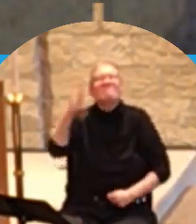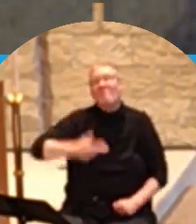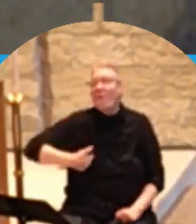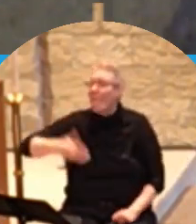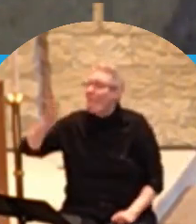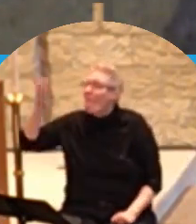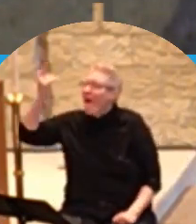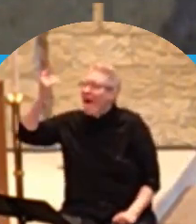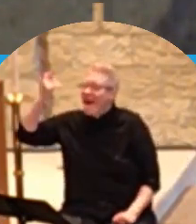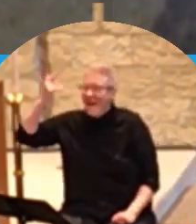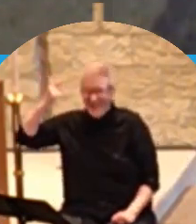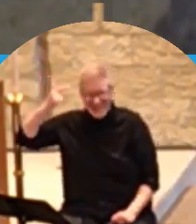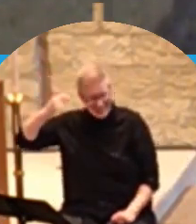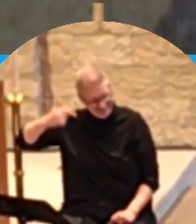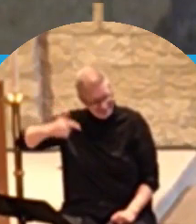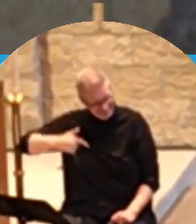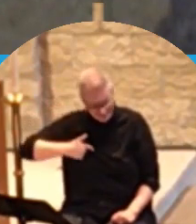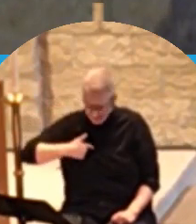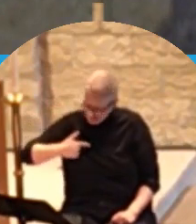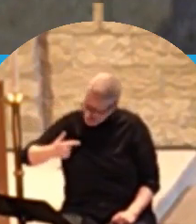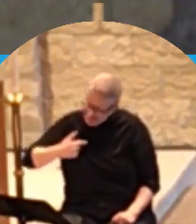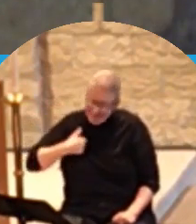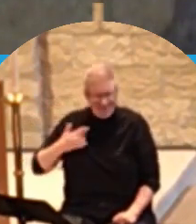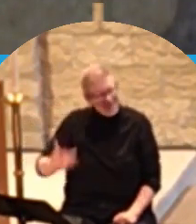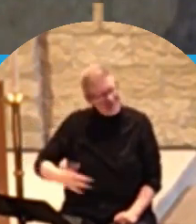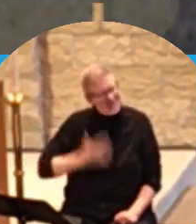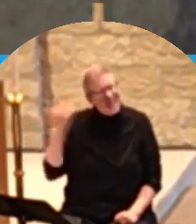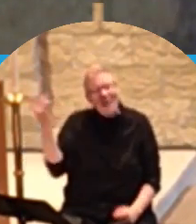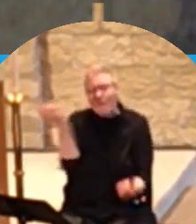because I feel free.